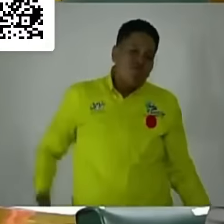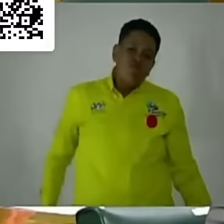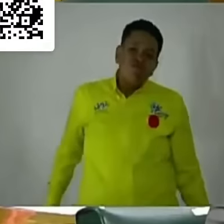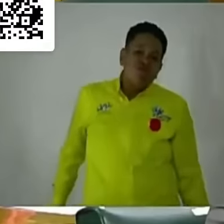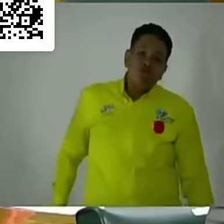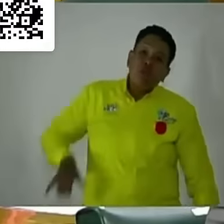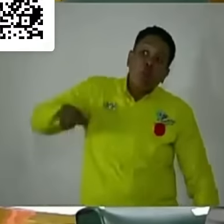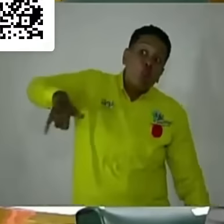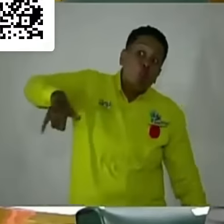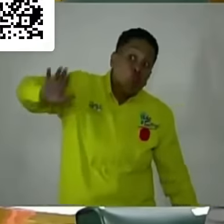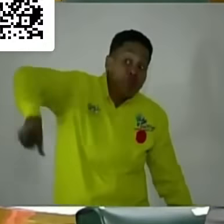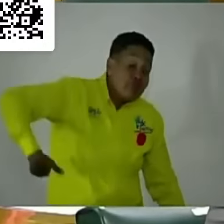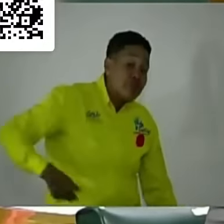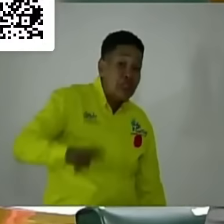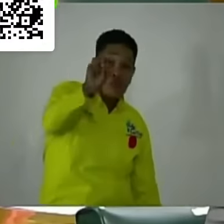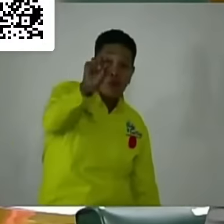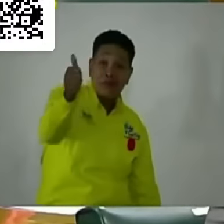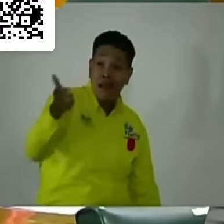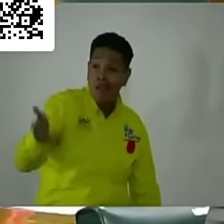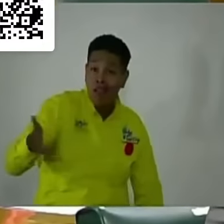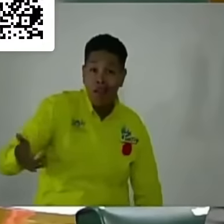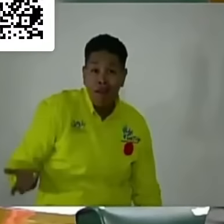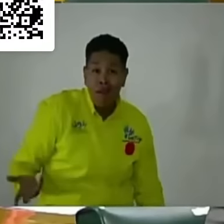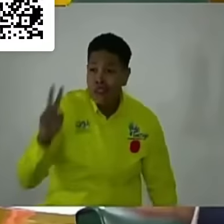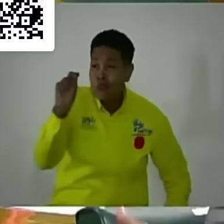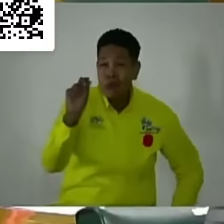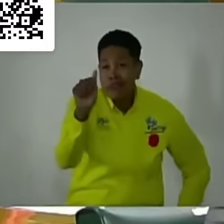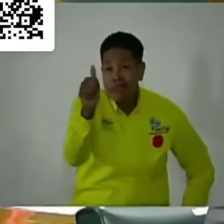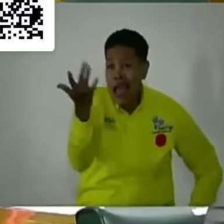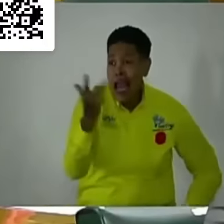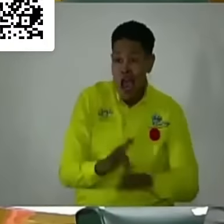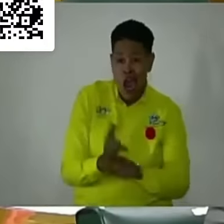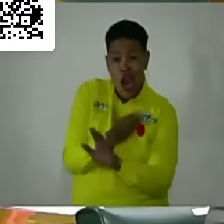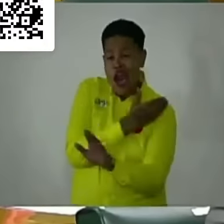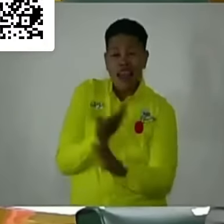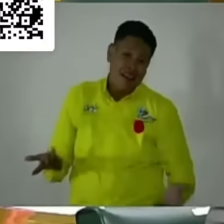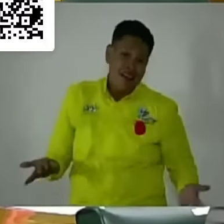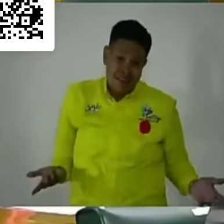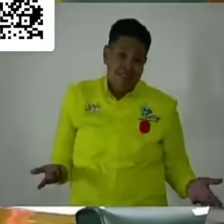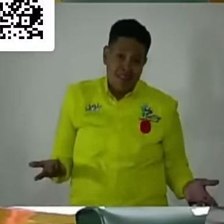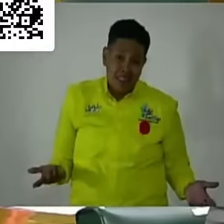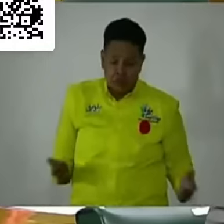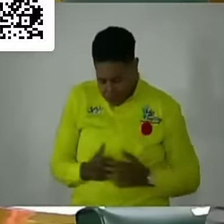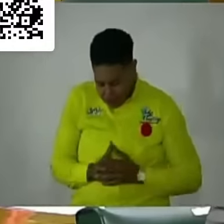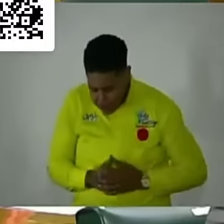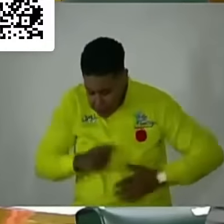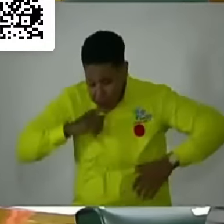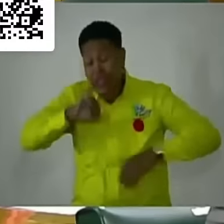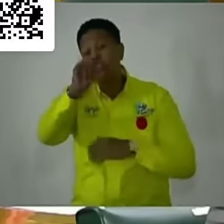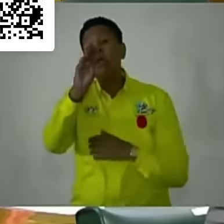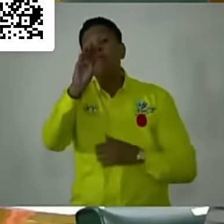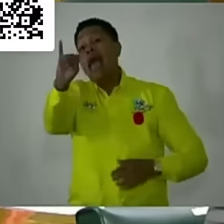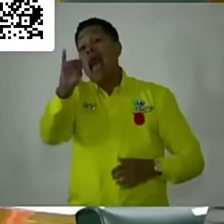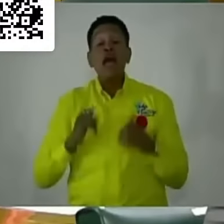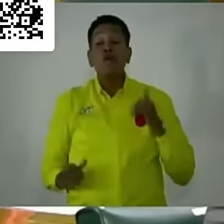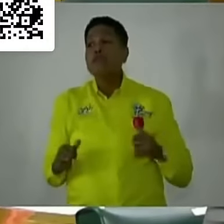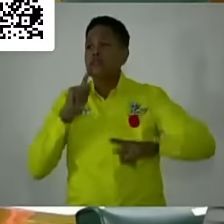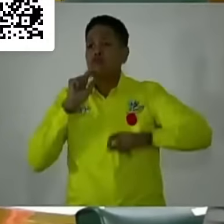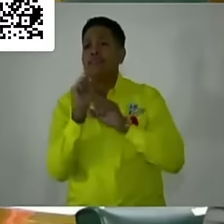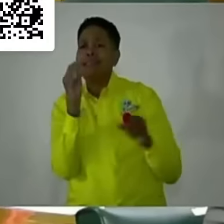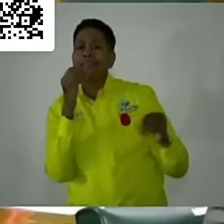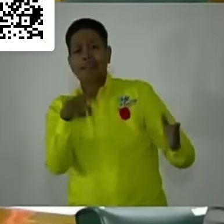since 2010 and earlier. The JBI, which is being given